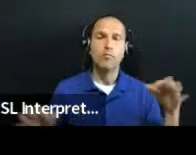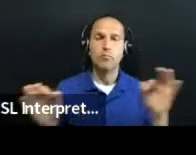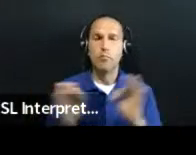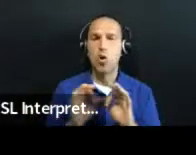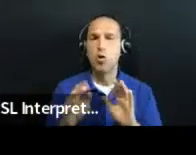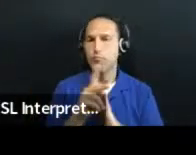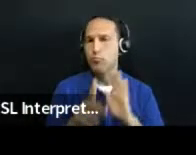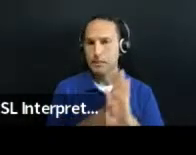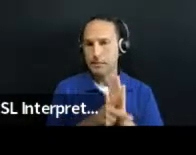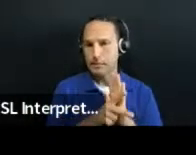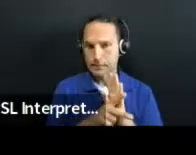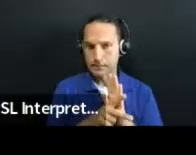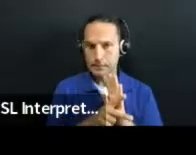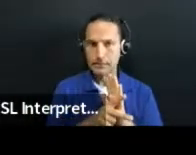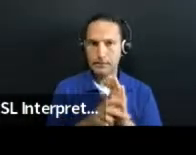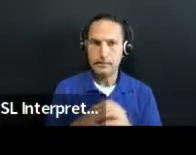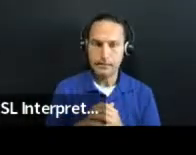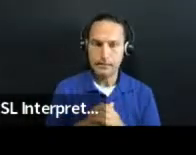principles that